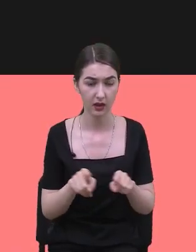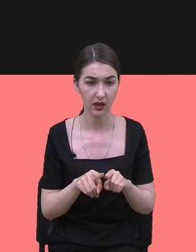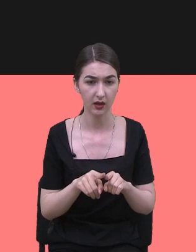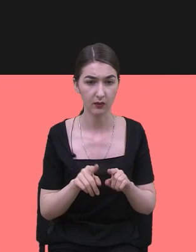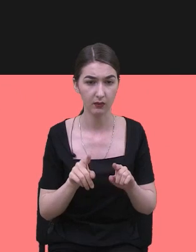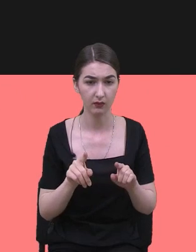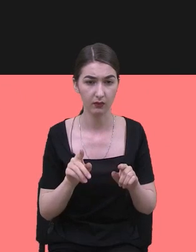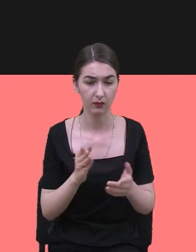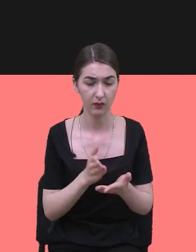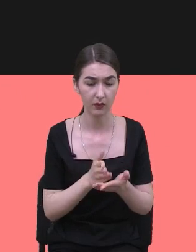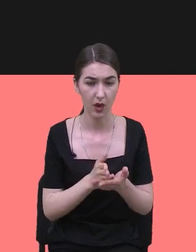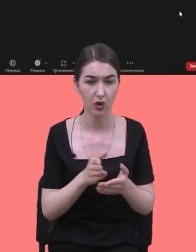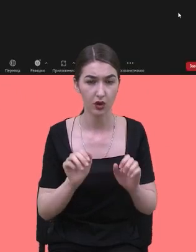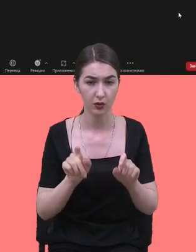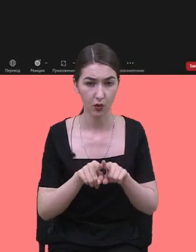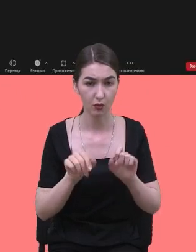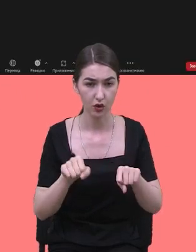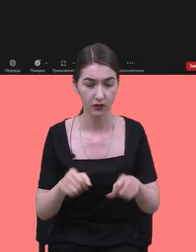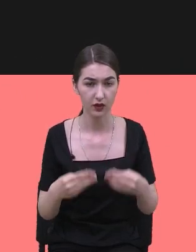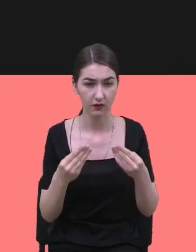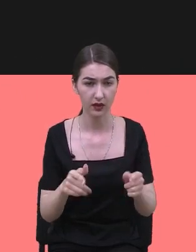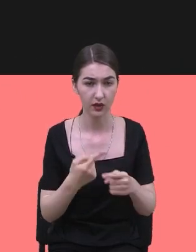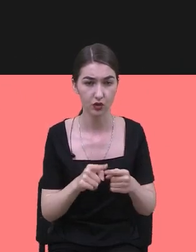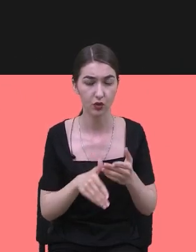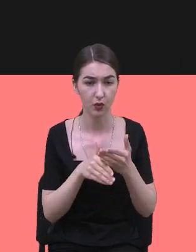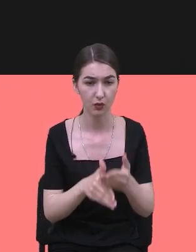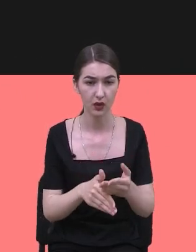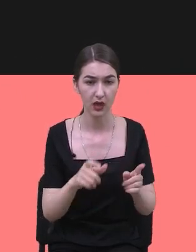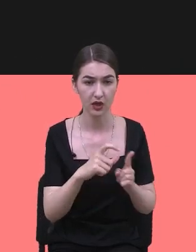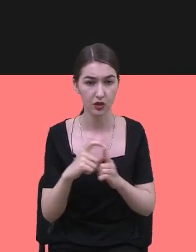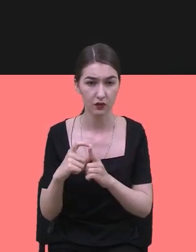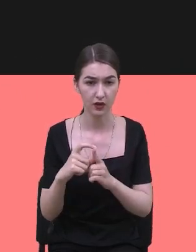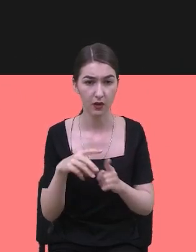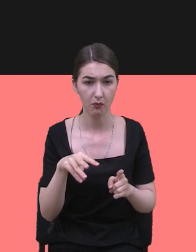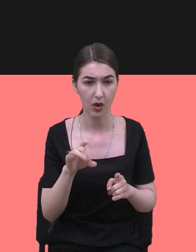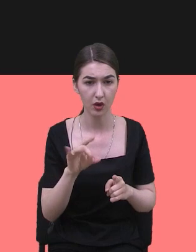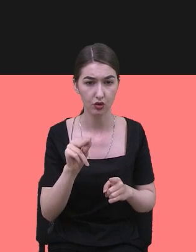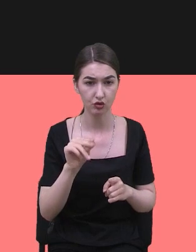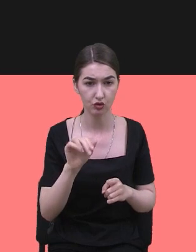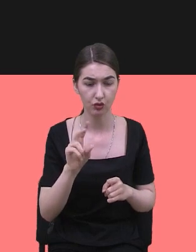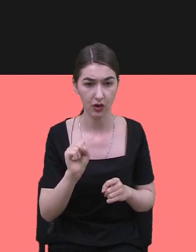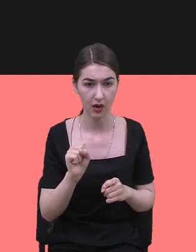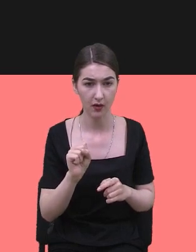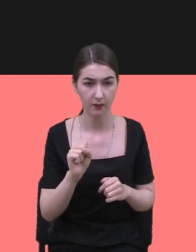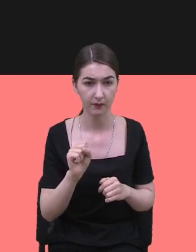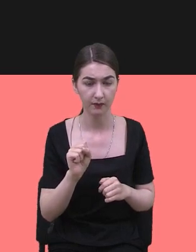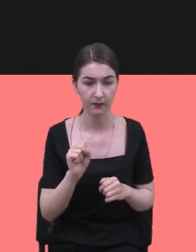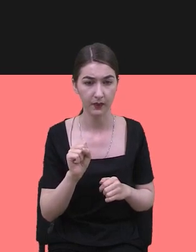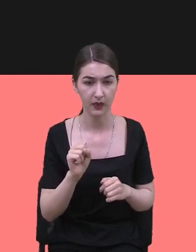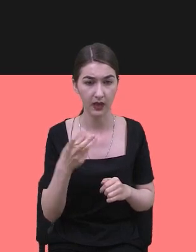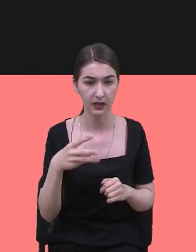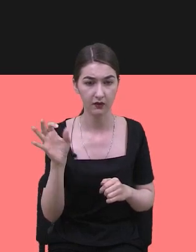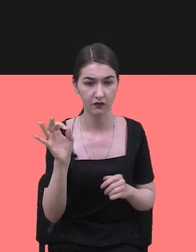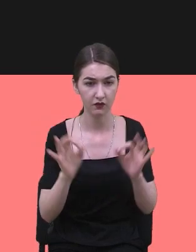in providing first aid, and they are able and willing to provide such aid. But as